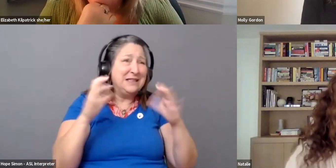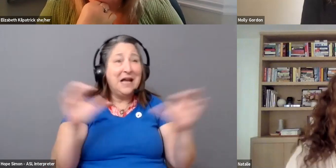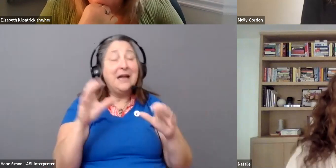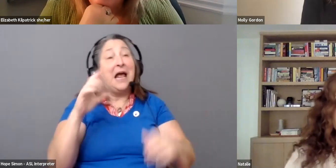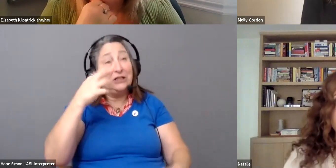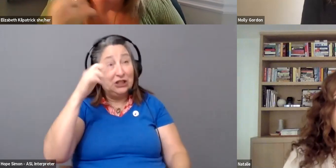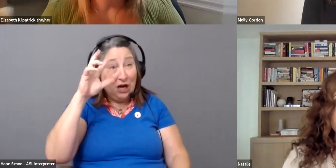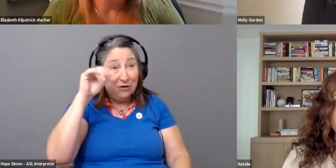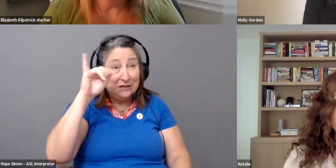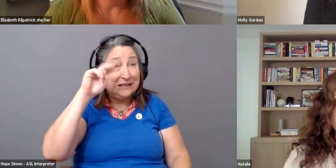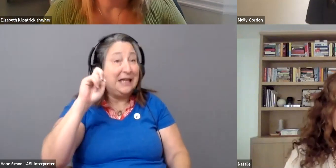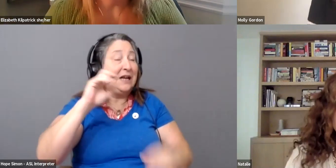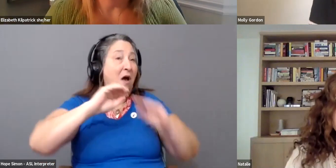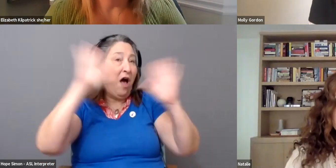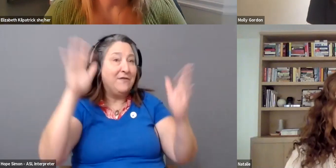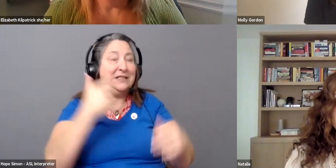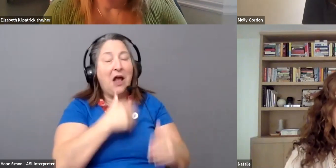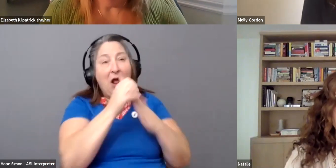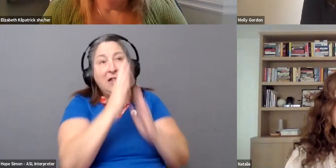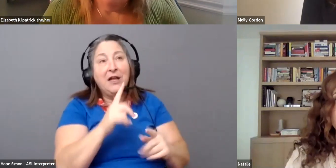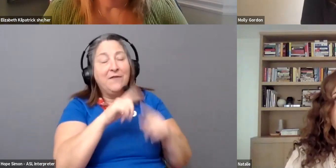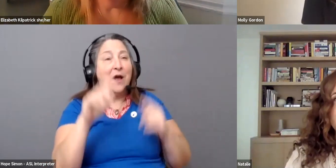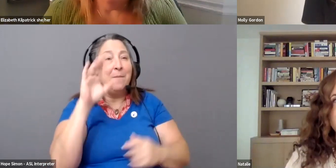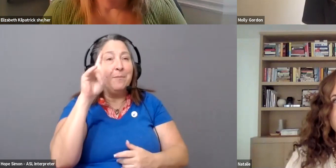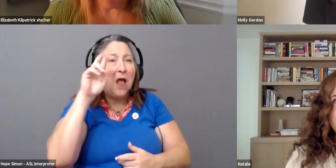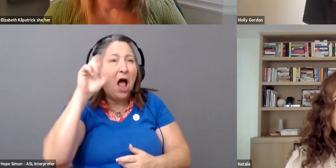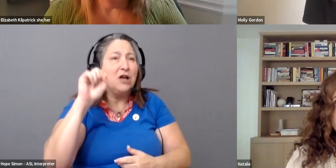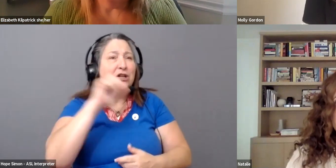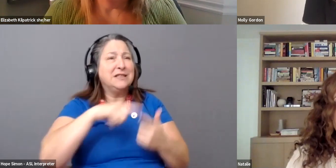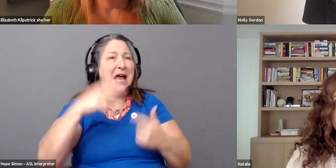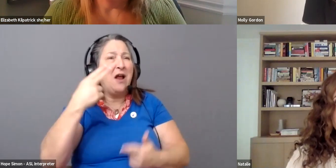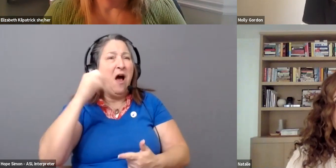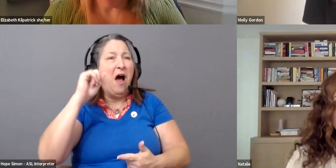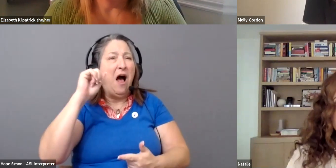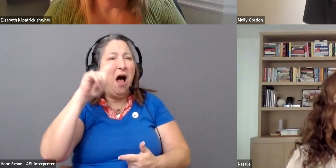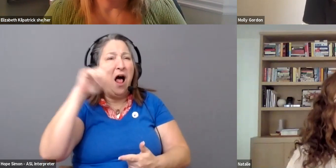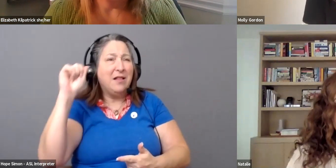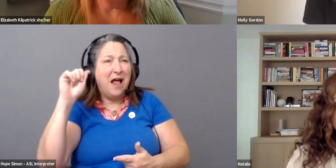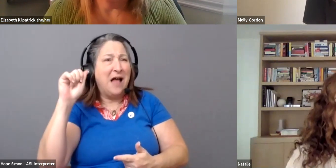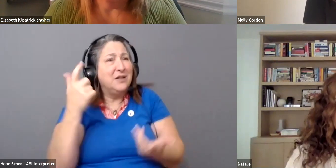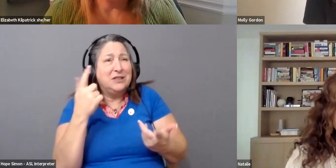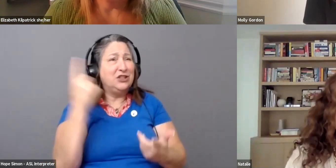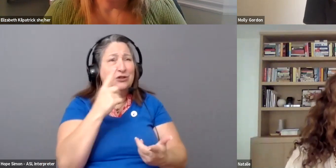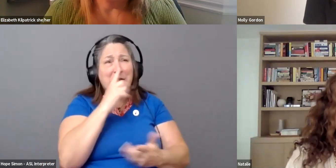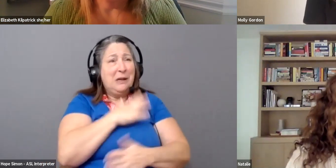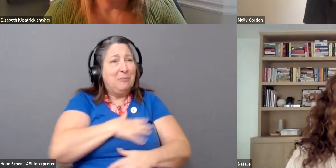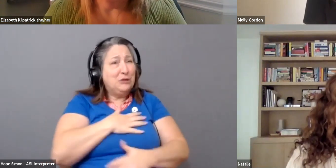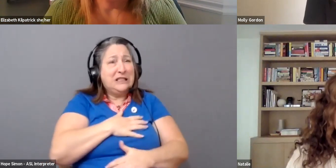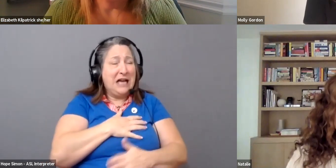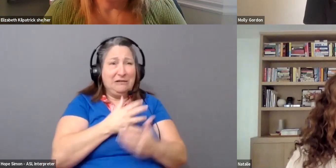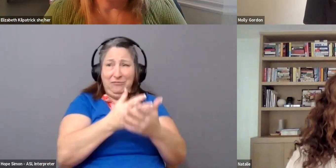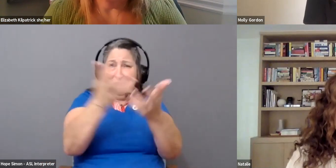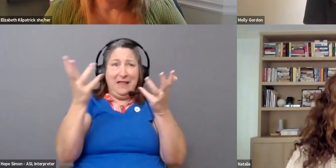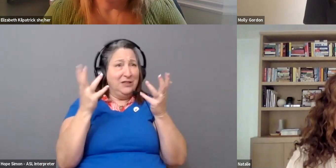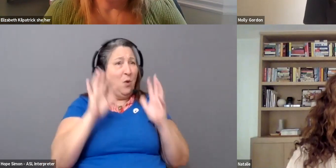obviously our leader from, you know, Blockers and Hala. And so it was just a matter of appreciating these, you know,